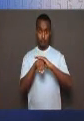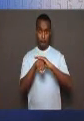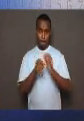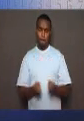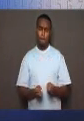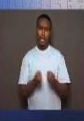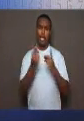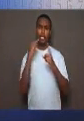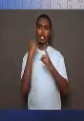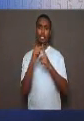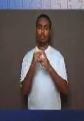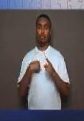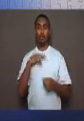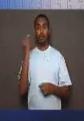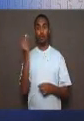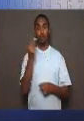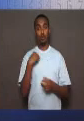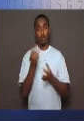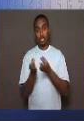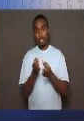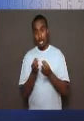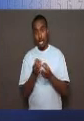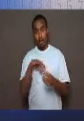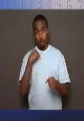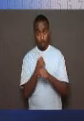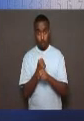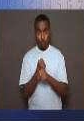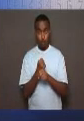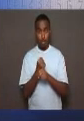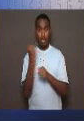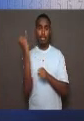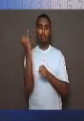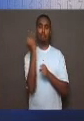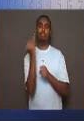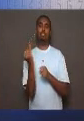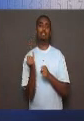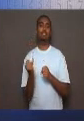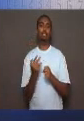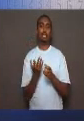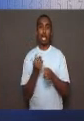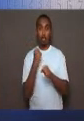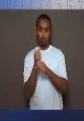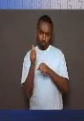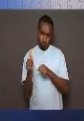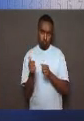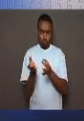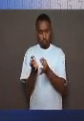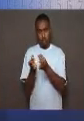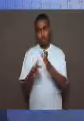terms that we use to describe a job are designed to describe the job in